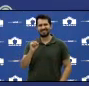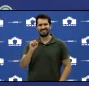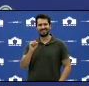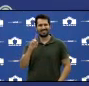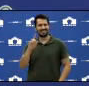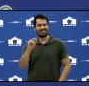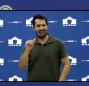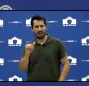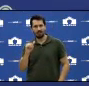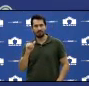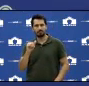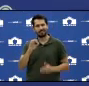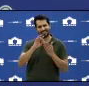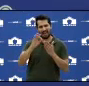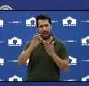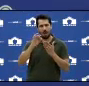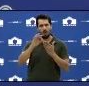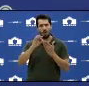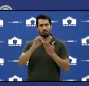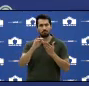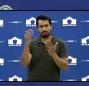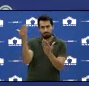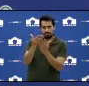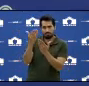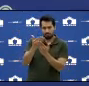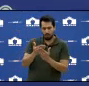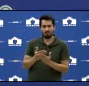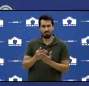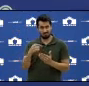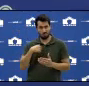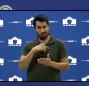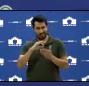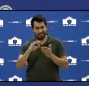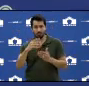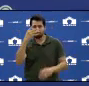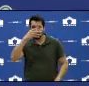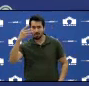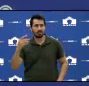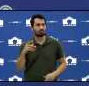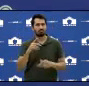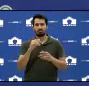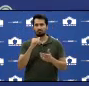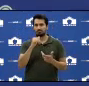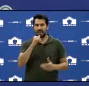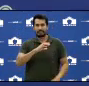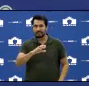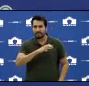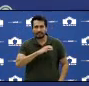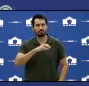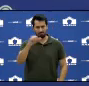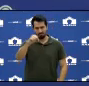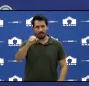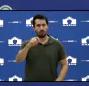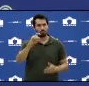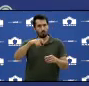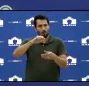does the census data take into account undocumented immigrants? The short answer is that it's supposed to. The census